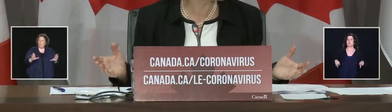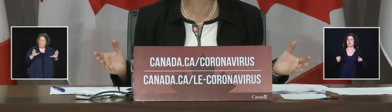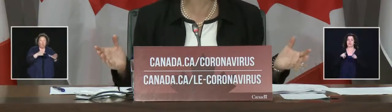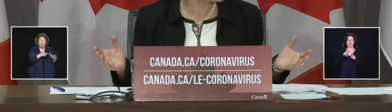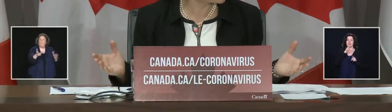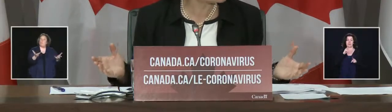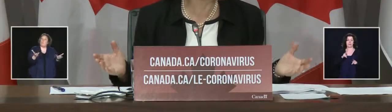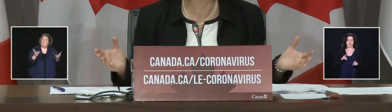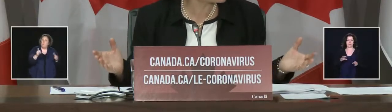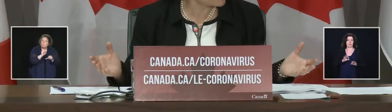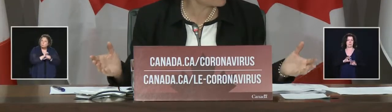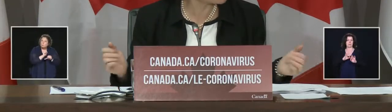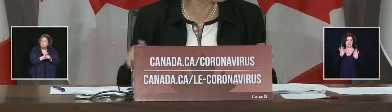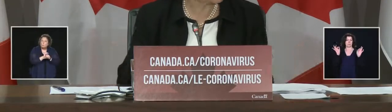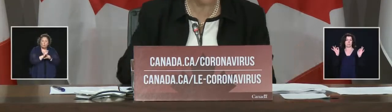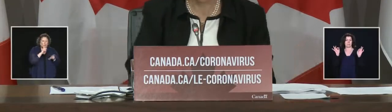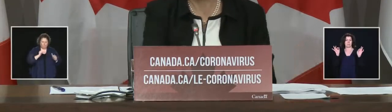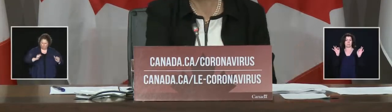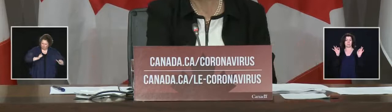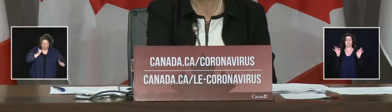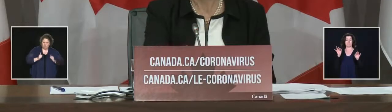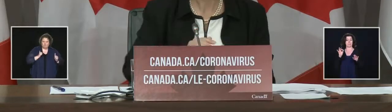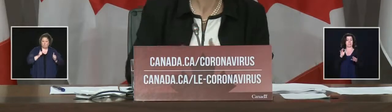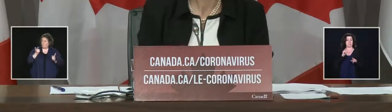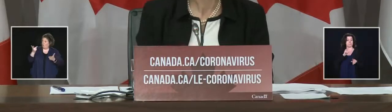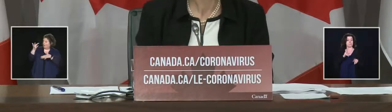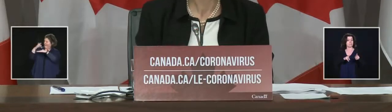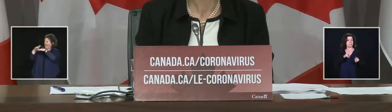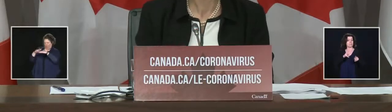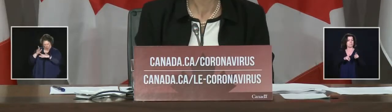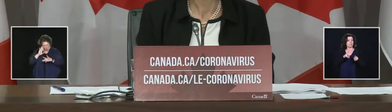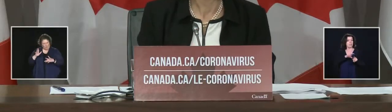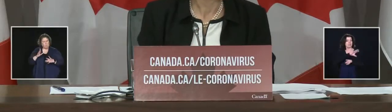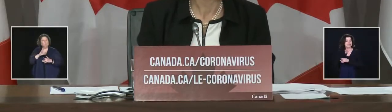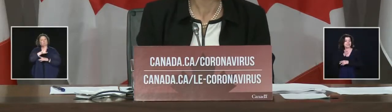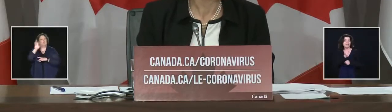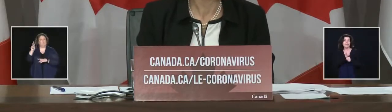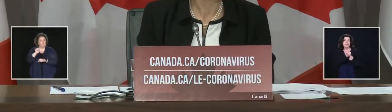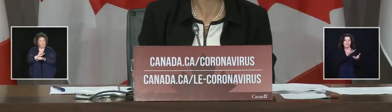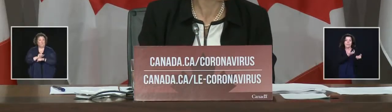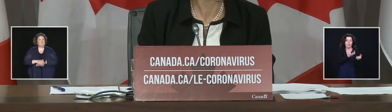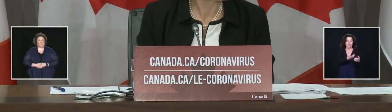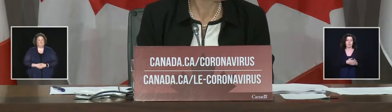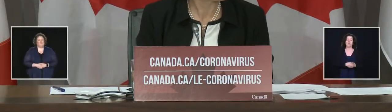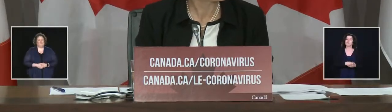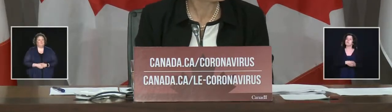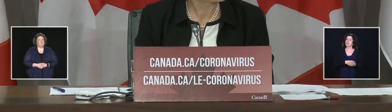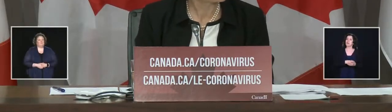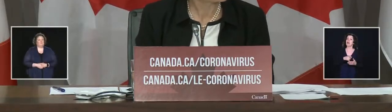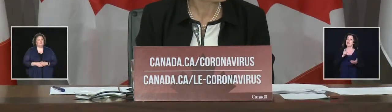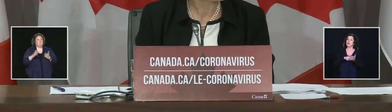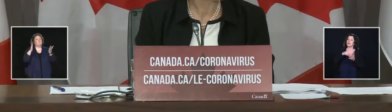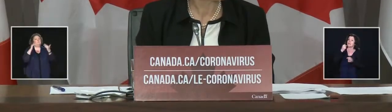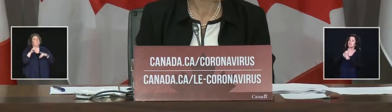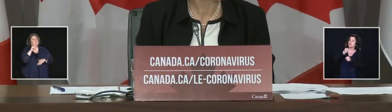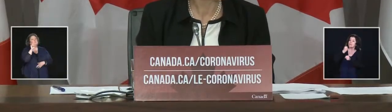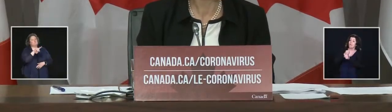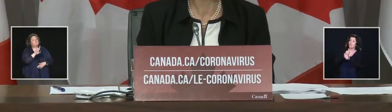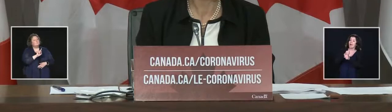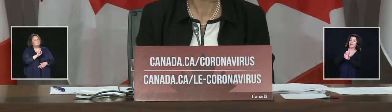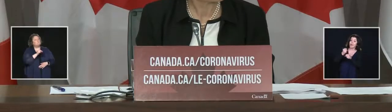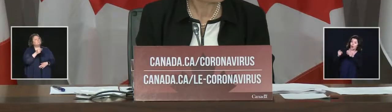and Canadiens work when the jobs are there. My second question for Deputy Prime Minister Freeland.